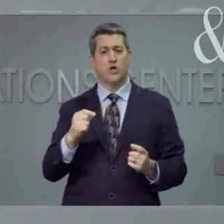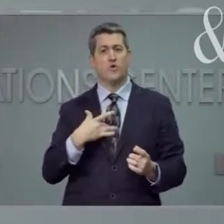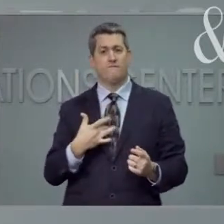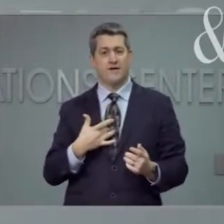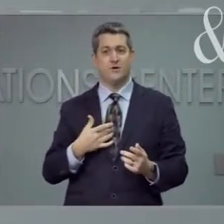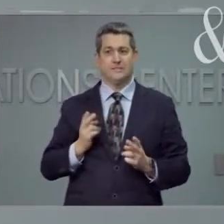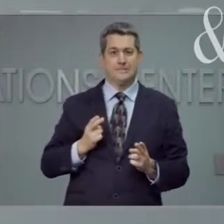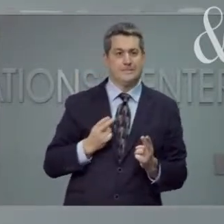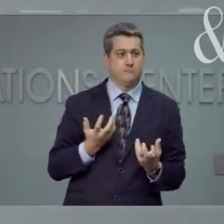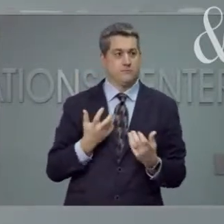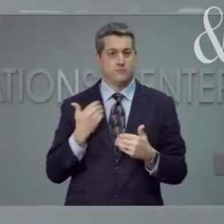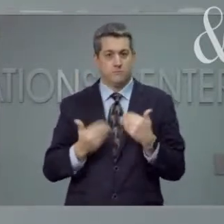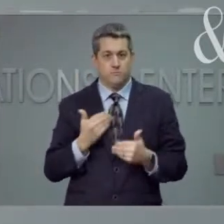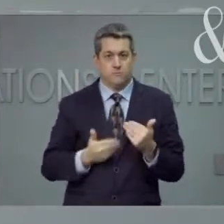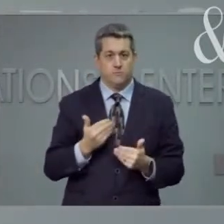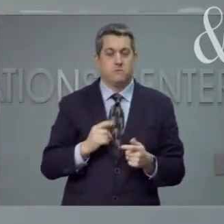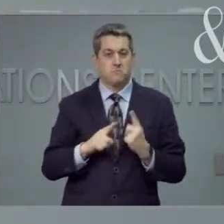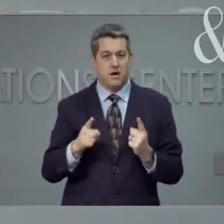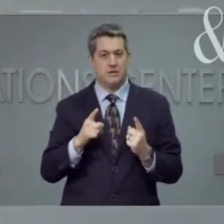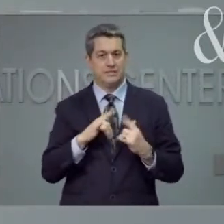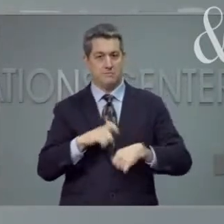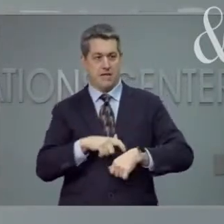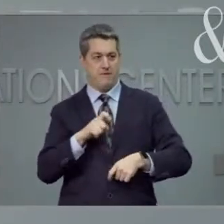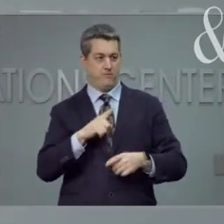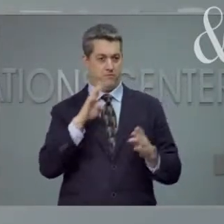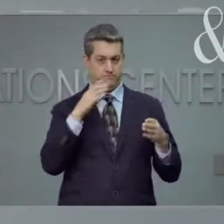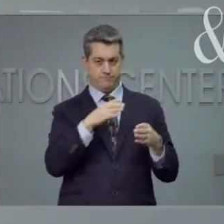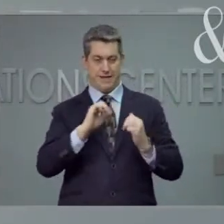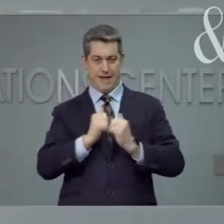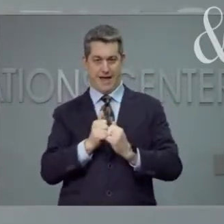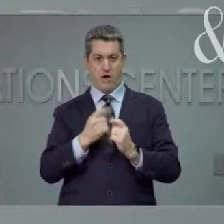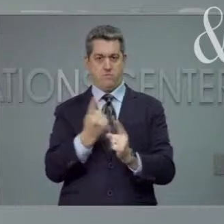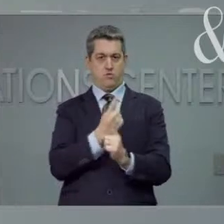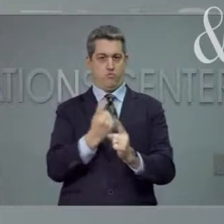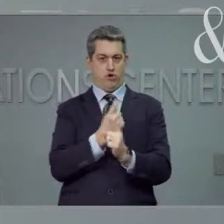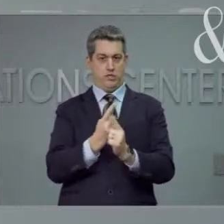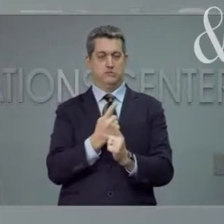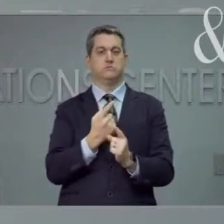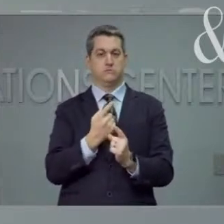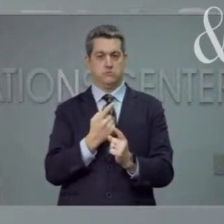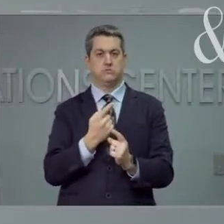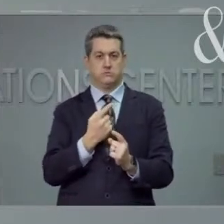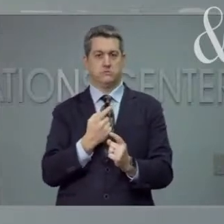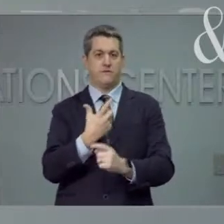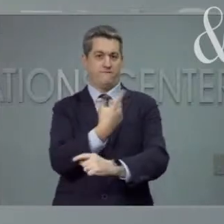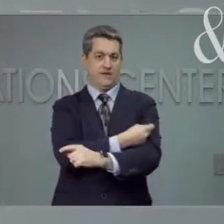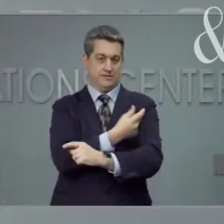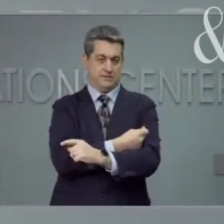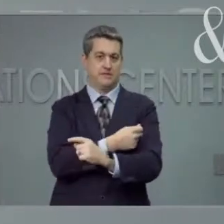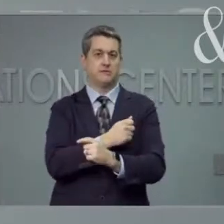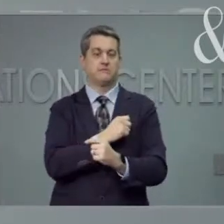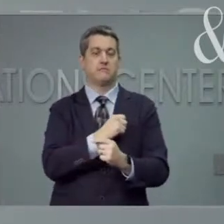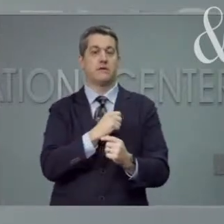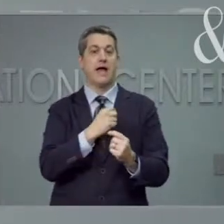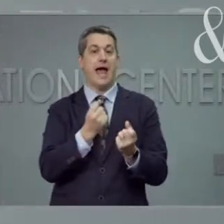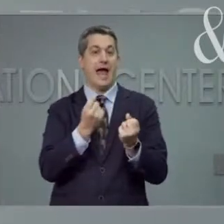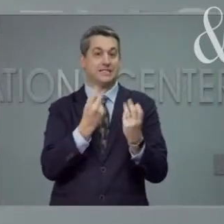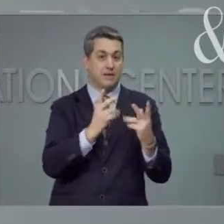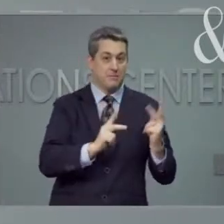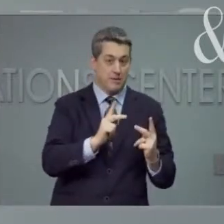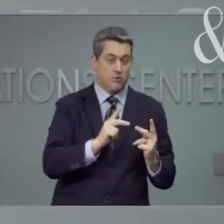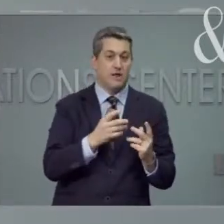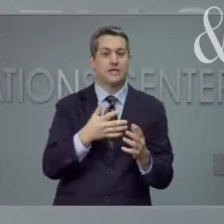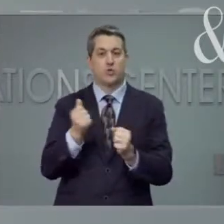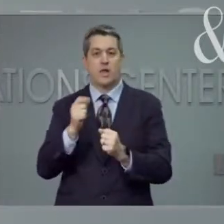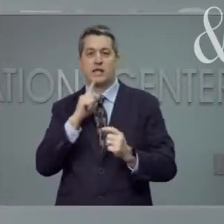all know that we're going to work together as North Carolinians to make sure we can get folks vaccinated as quickly as possible. But I want to remind